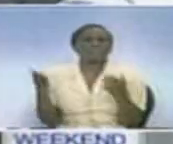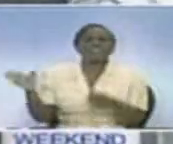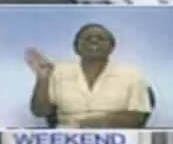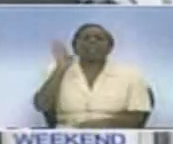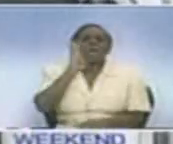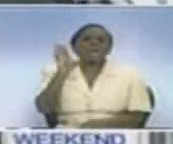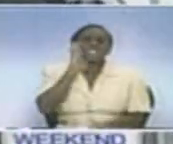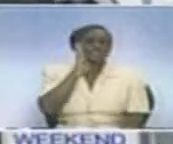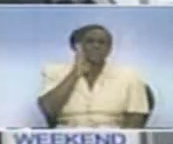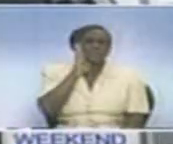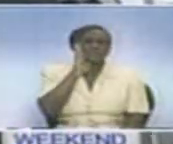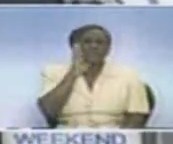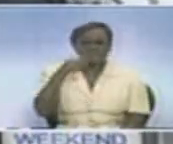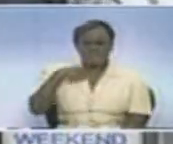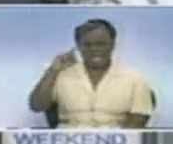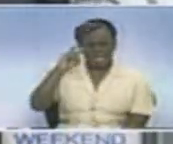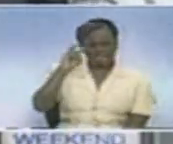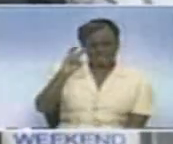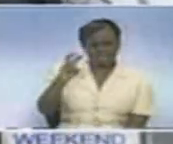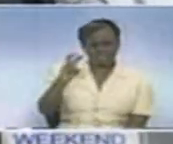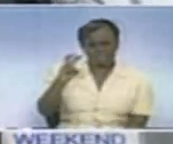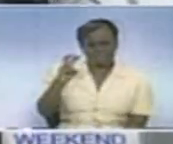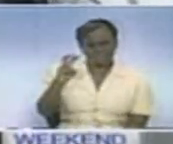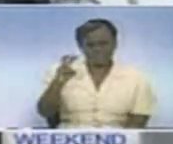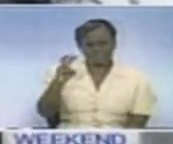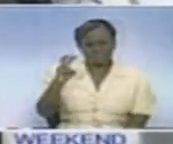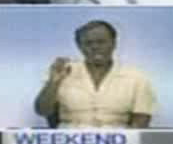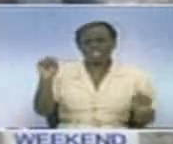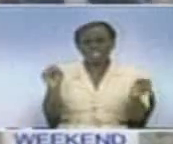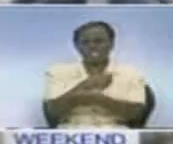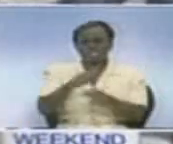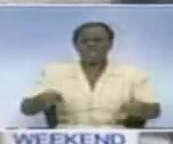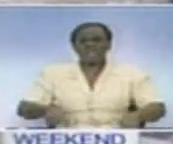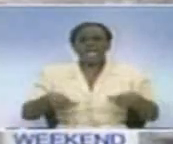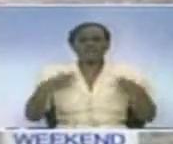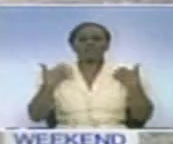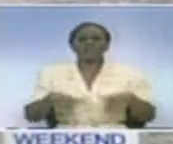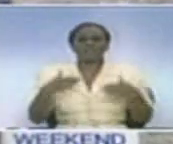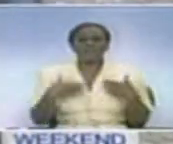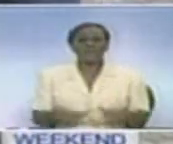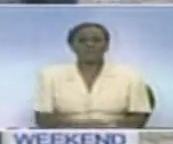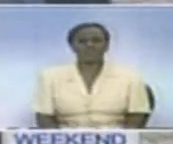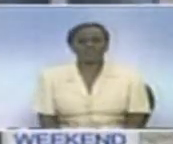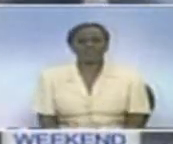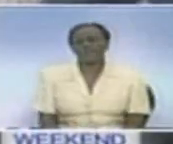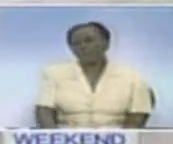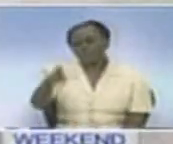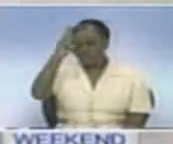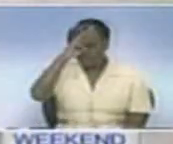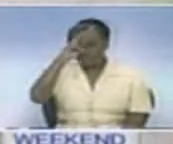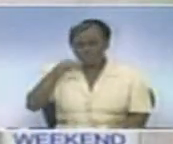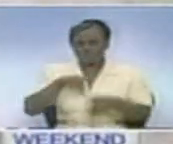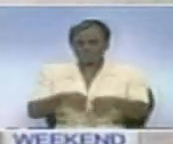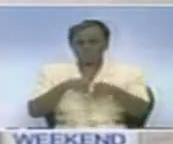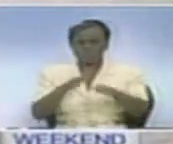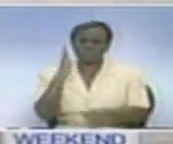propagandas, ninaona ni za kuharibu maisha ya watu. Thank you so much. Police escorted the mourners